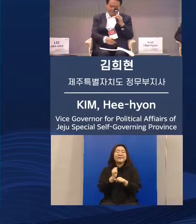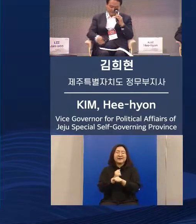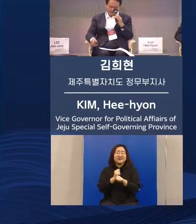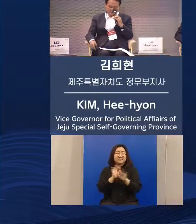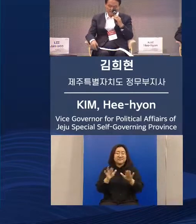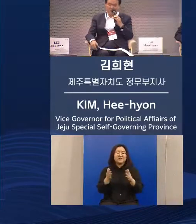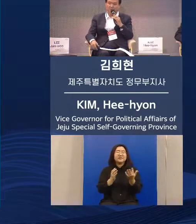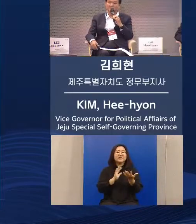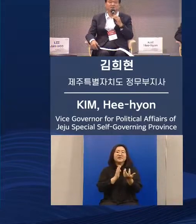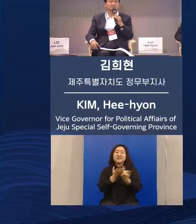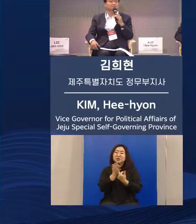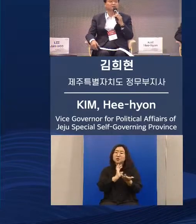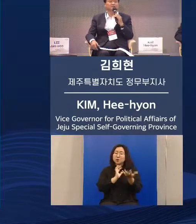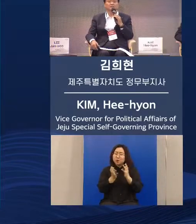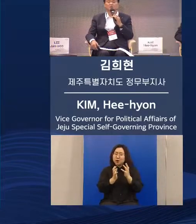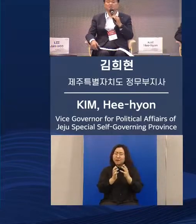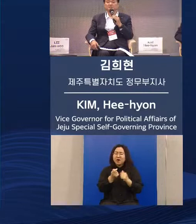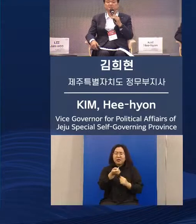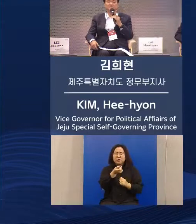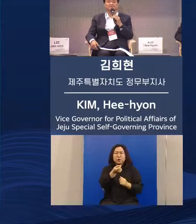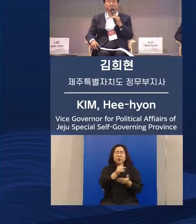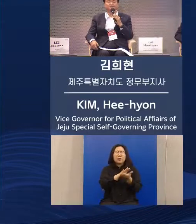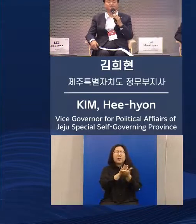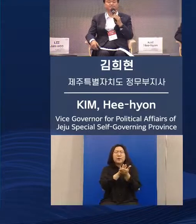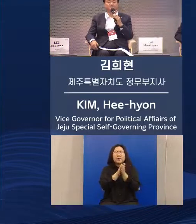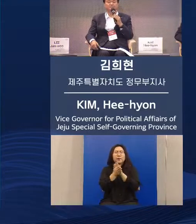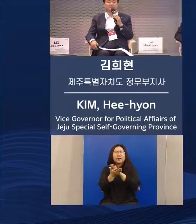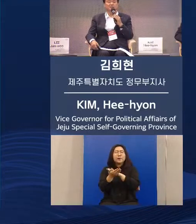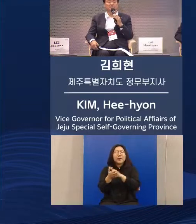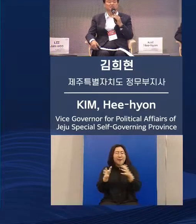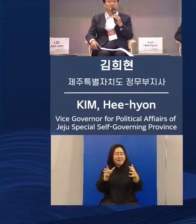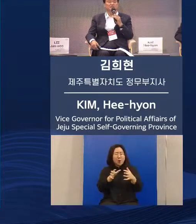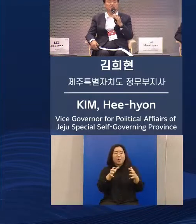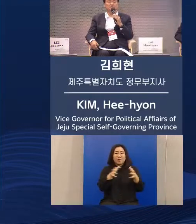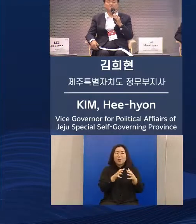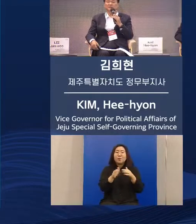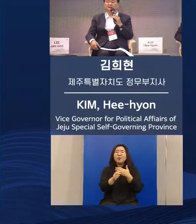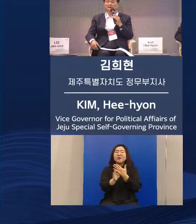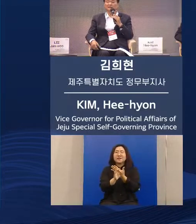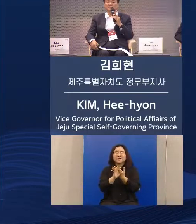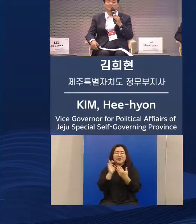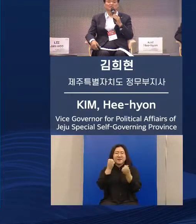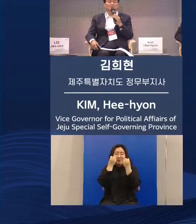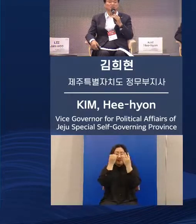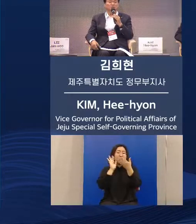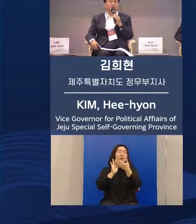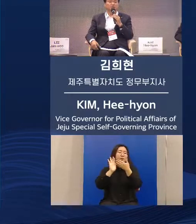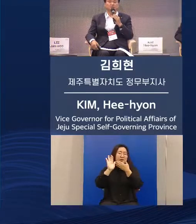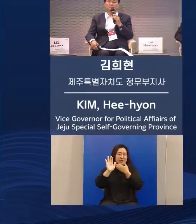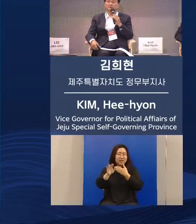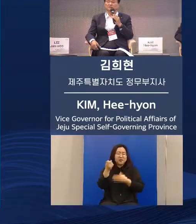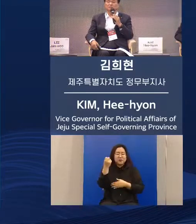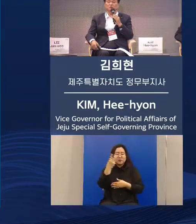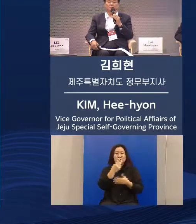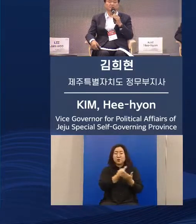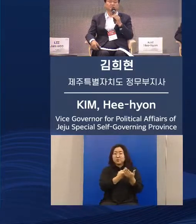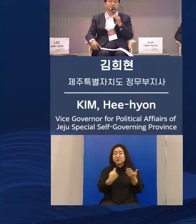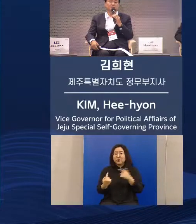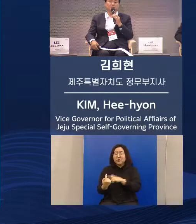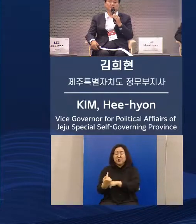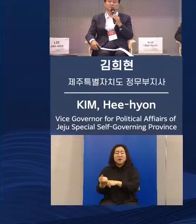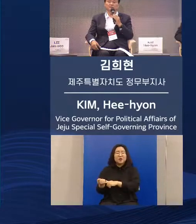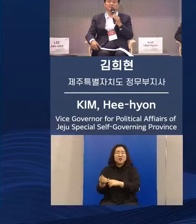Thank you very much once again for these two sign language interpreters. And we can make big changes by